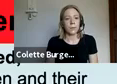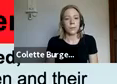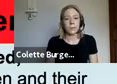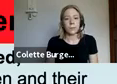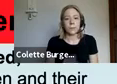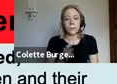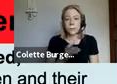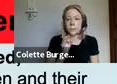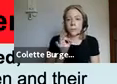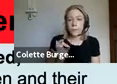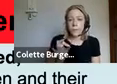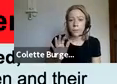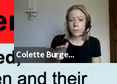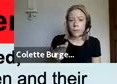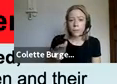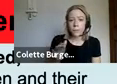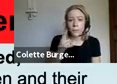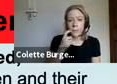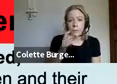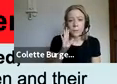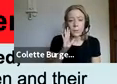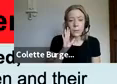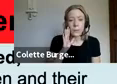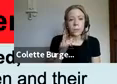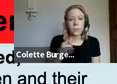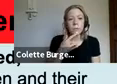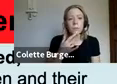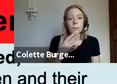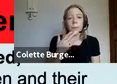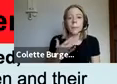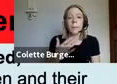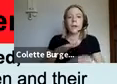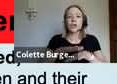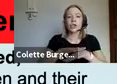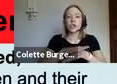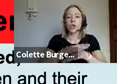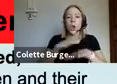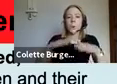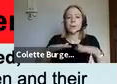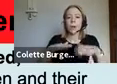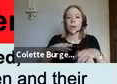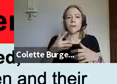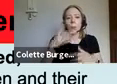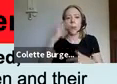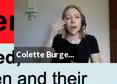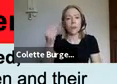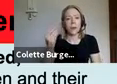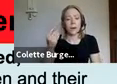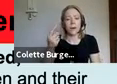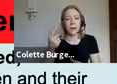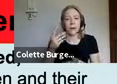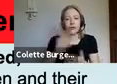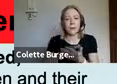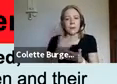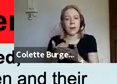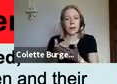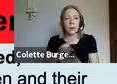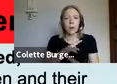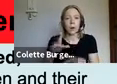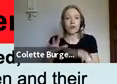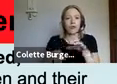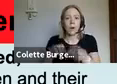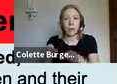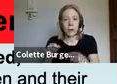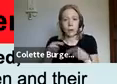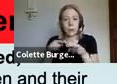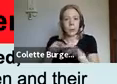Dragana, can Yes. I ask you? Can I ask you to slow Yeah. down a little bit for the Arabic translator? He's struggling to keep up with you.